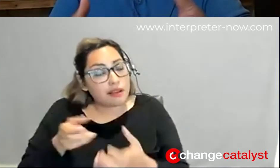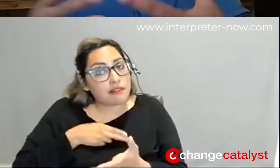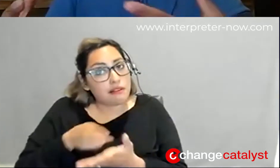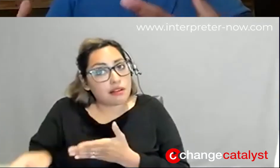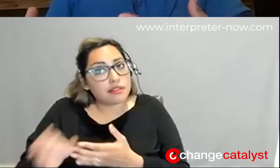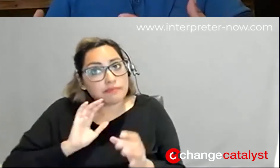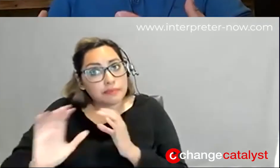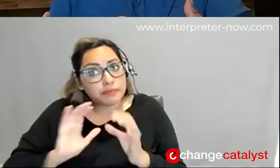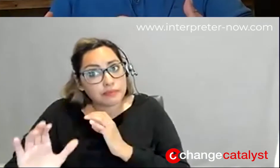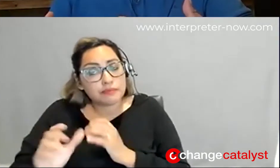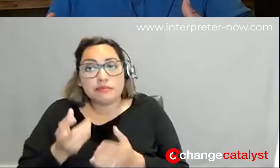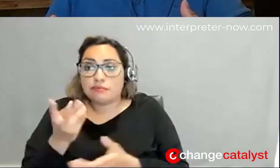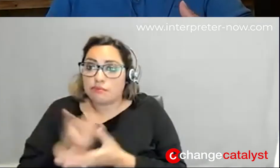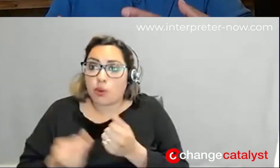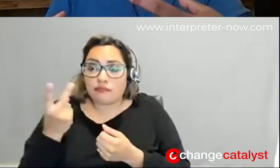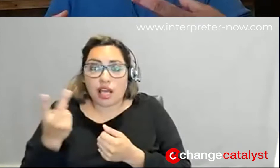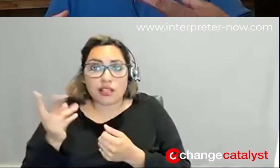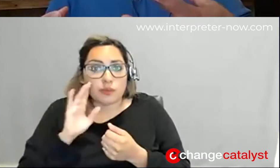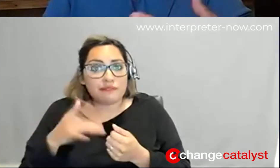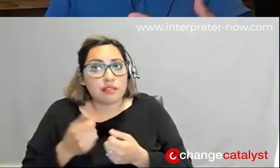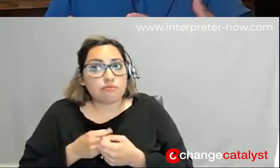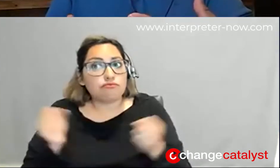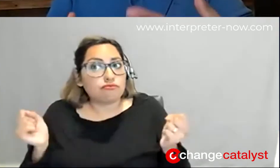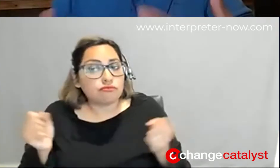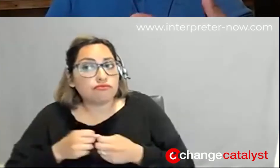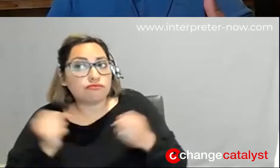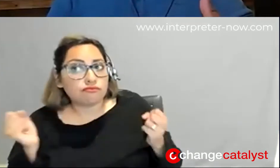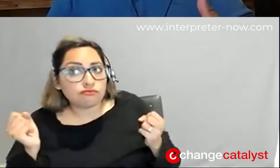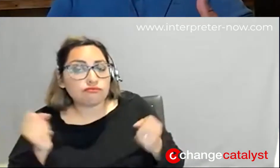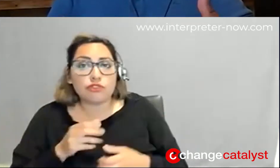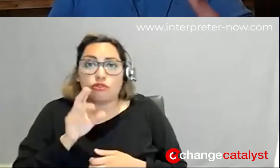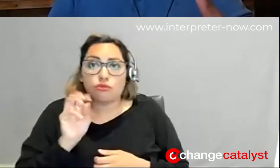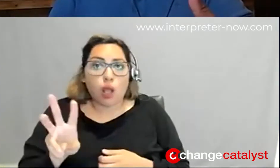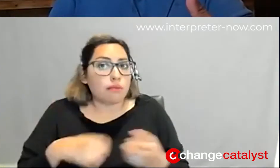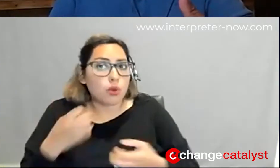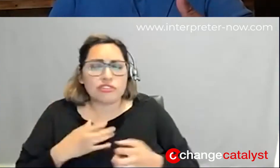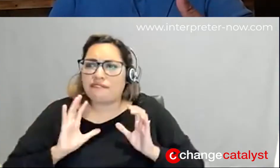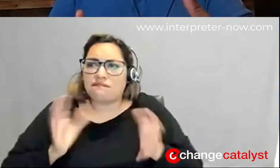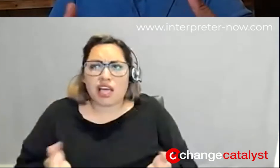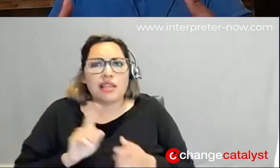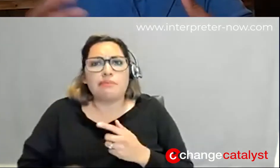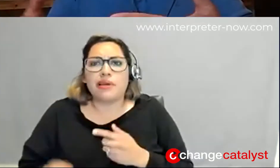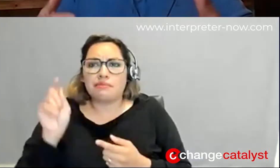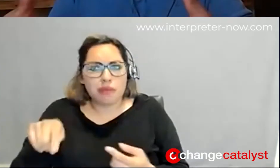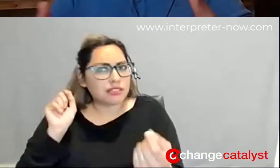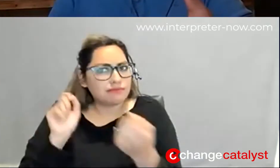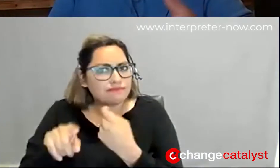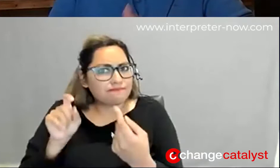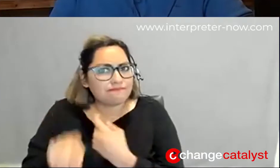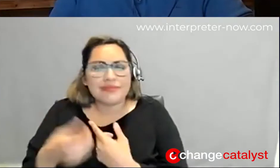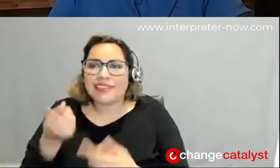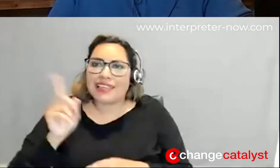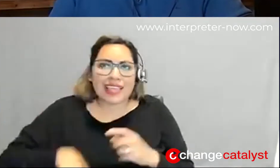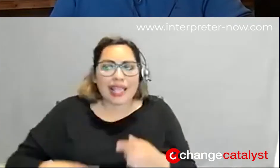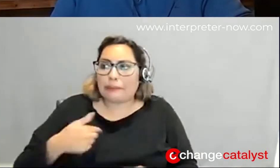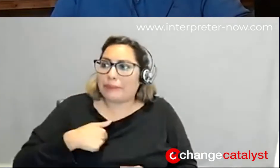where we're both vulnerable and our emotions are raw, great. We'll have that conversation and we'll help the healing between